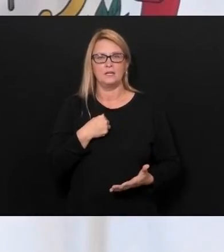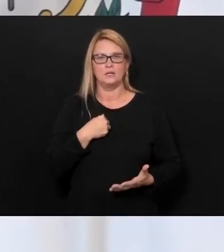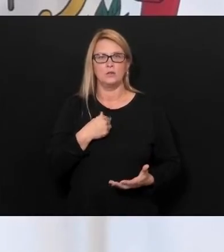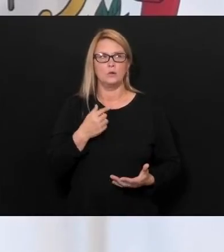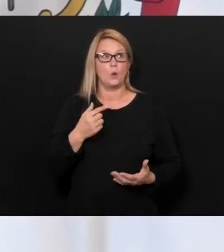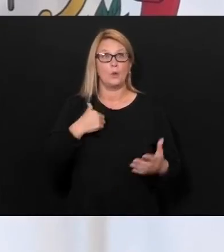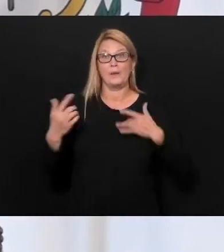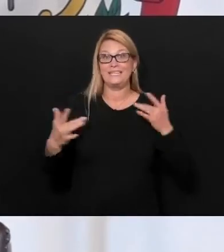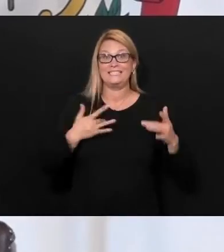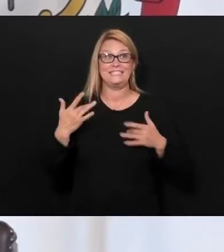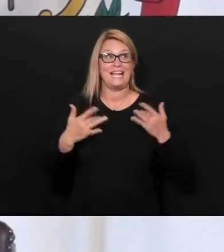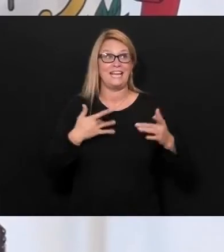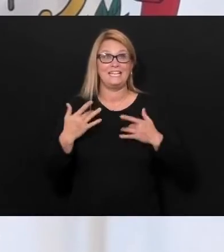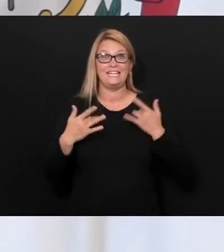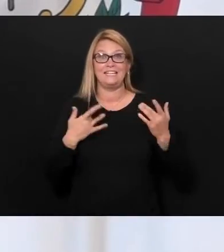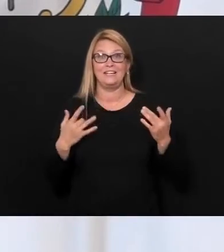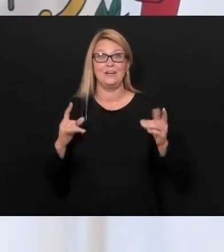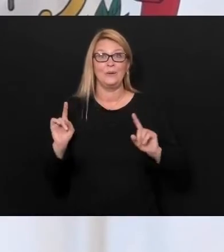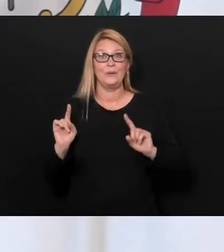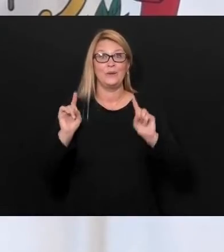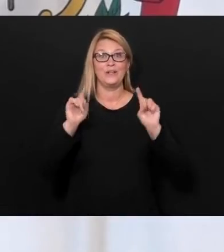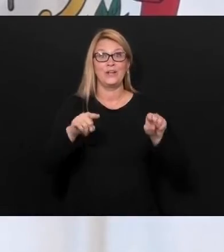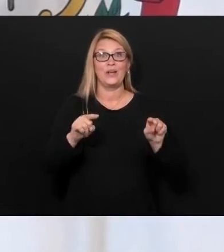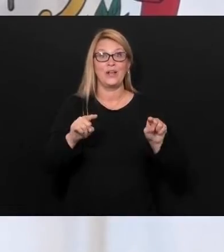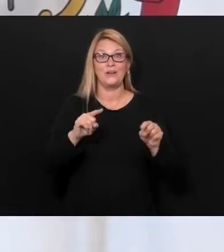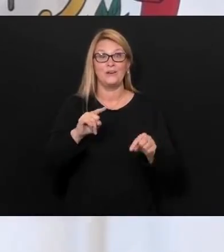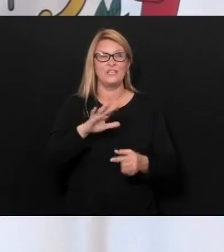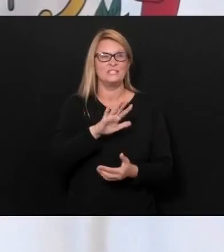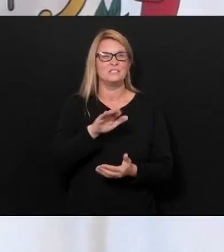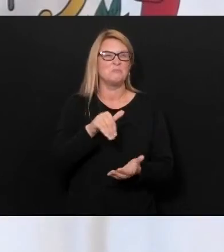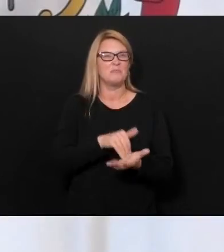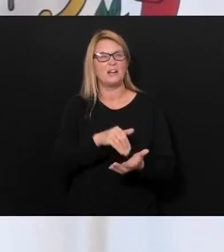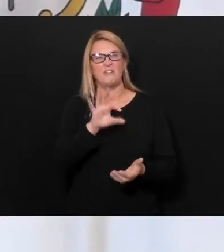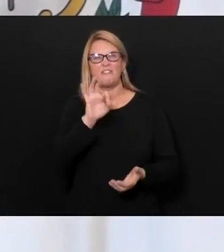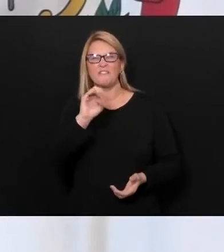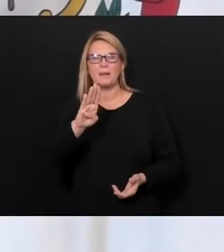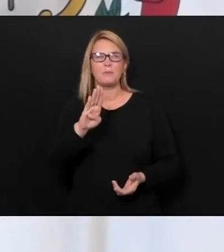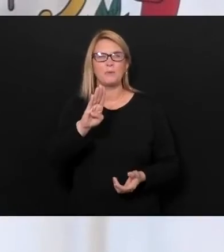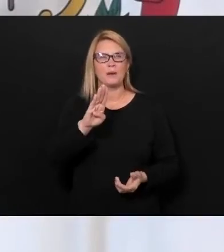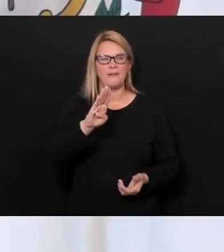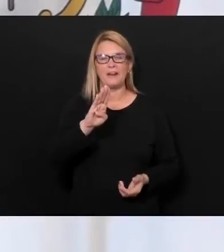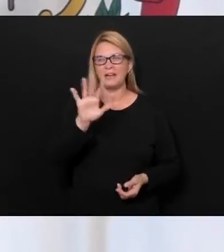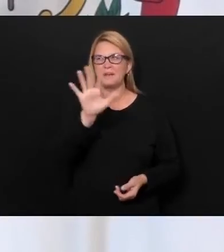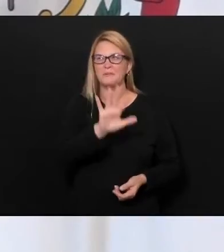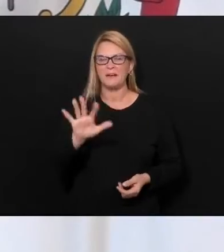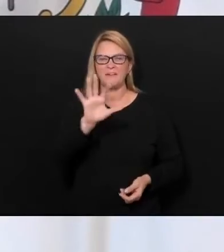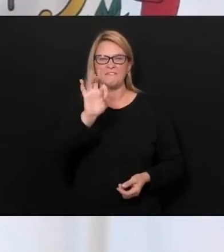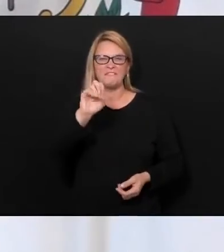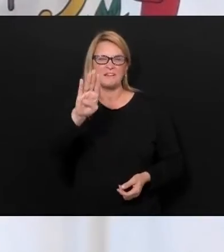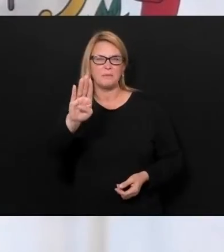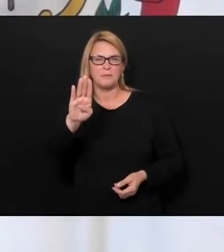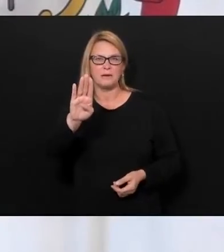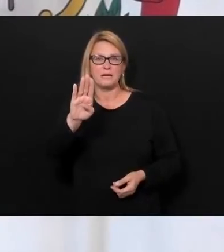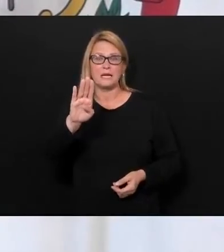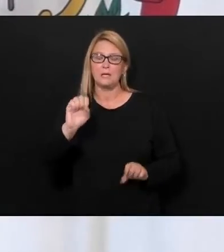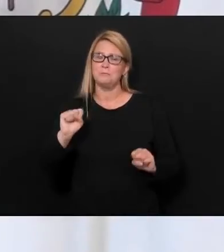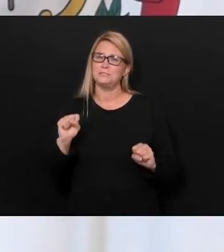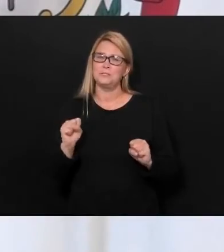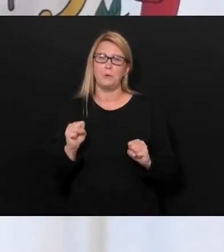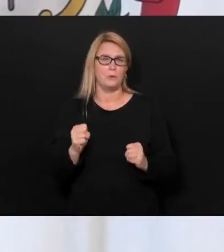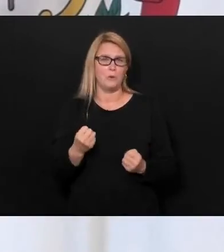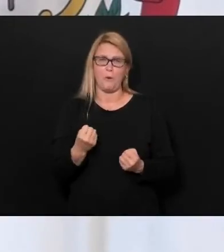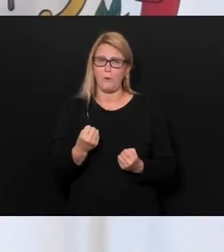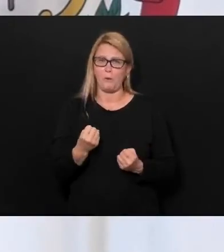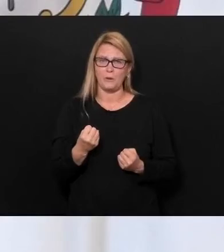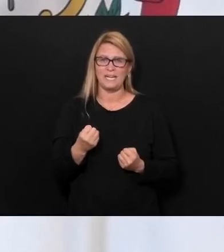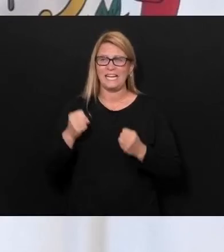we were so excited to go, and we went in the middle of February or early February, and it was so cold, and